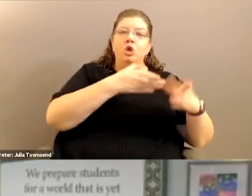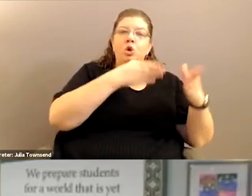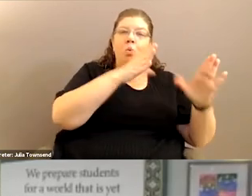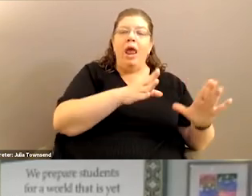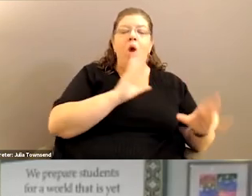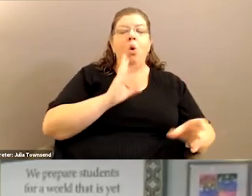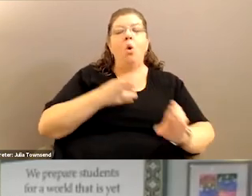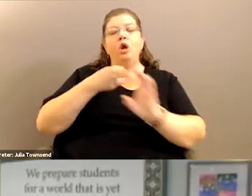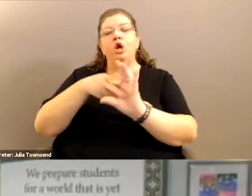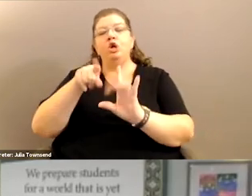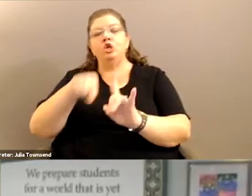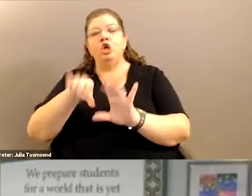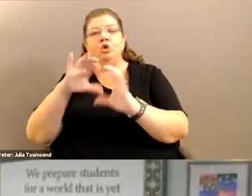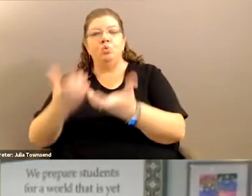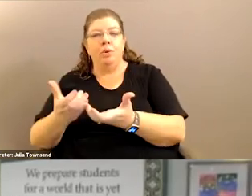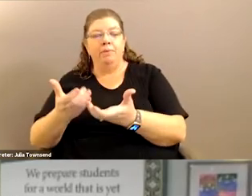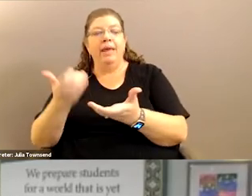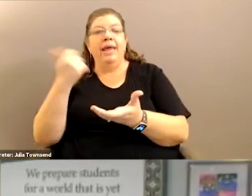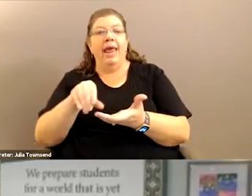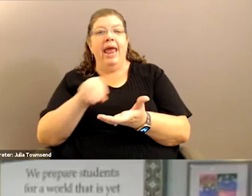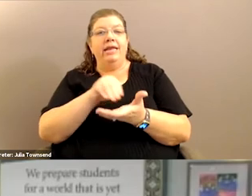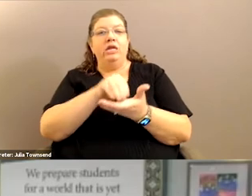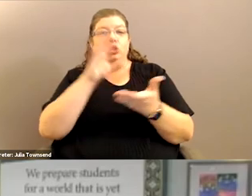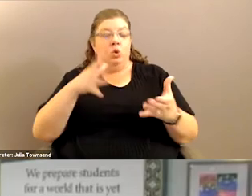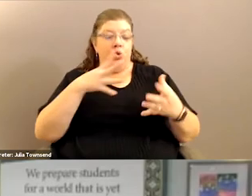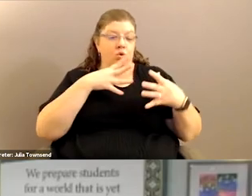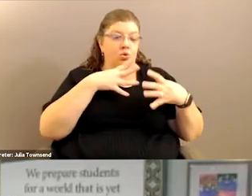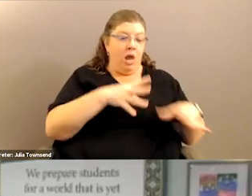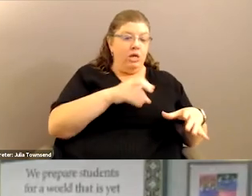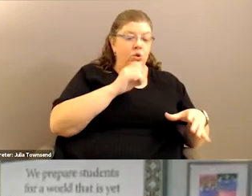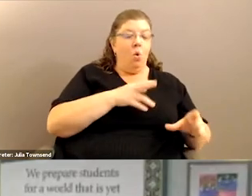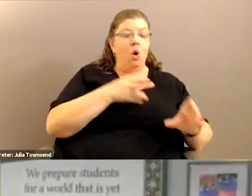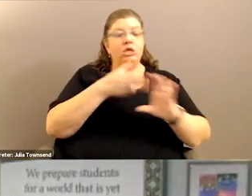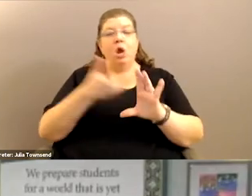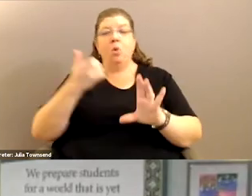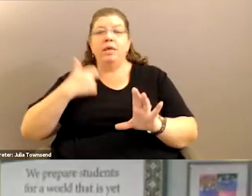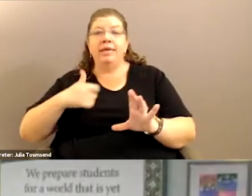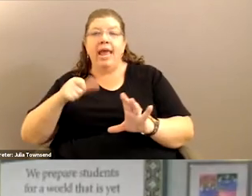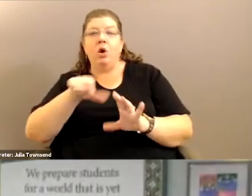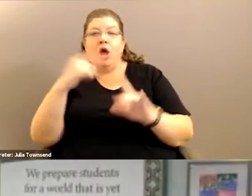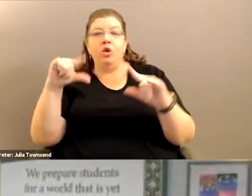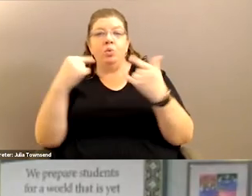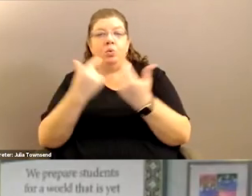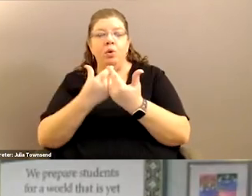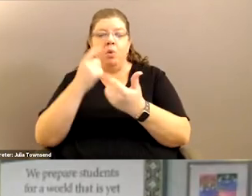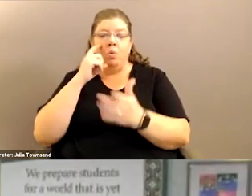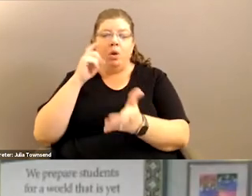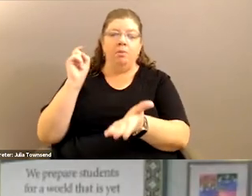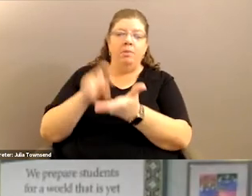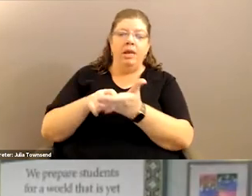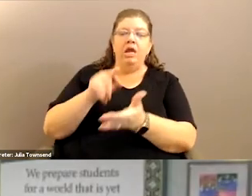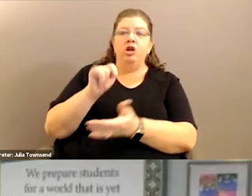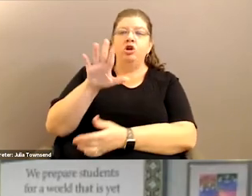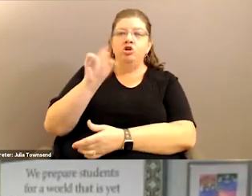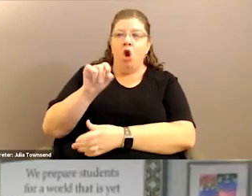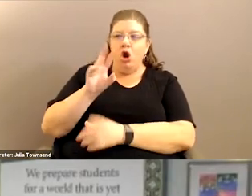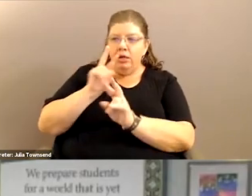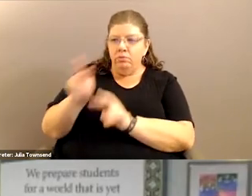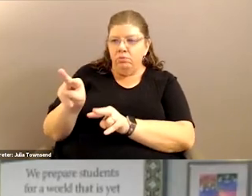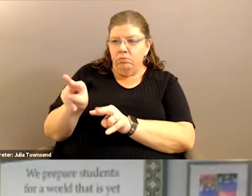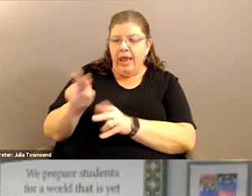group any student that is dressed or associated with a gang or other group will be targeted intentionally by the